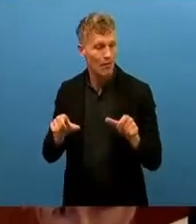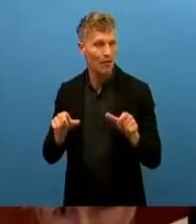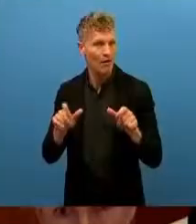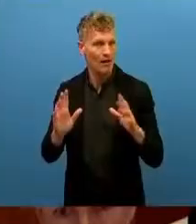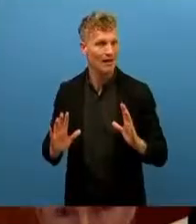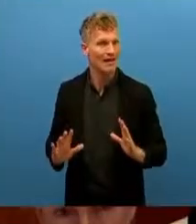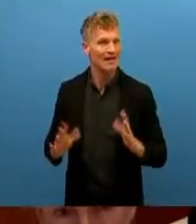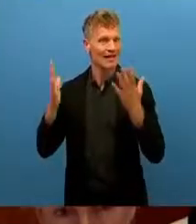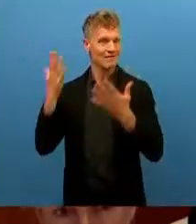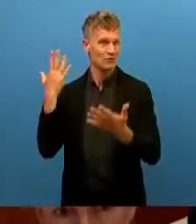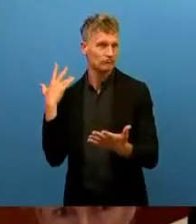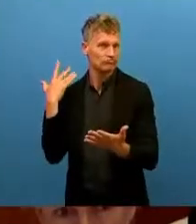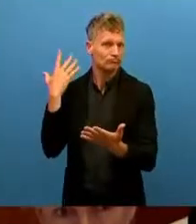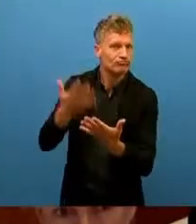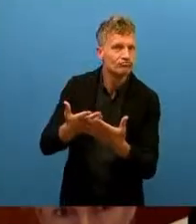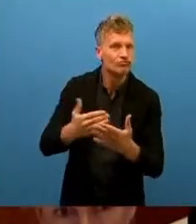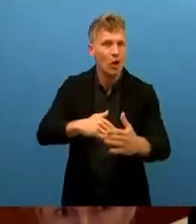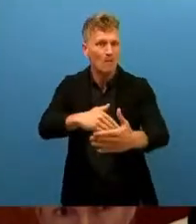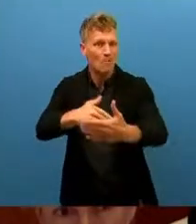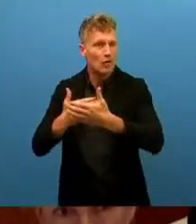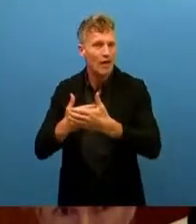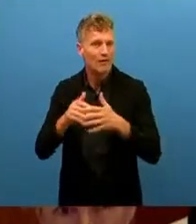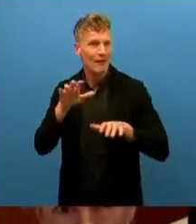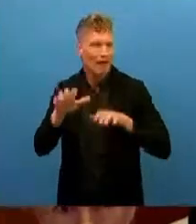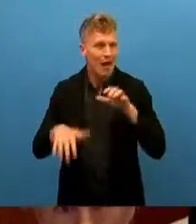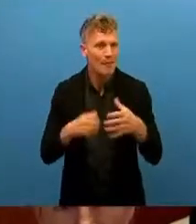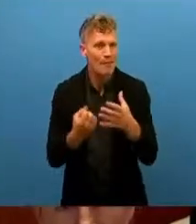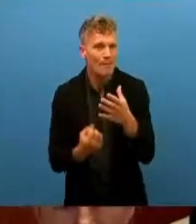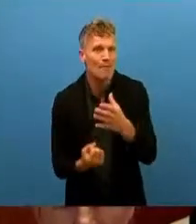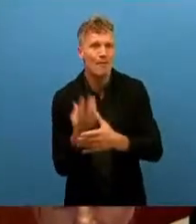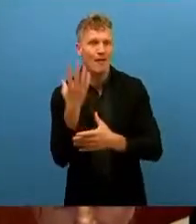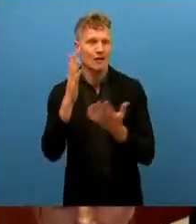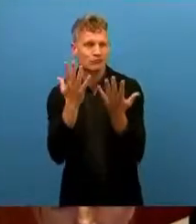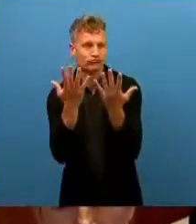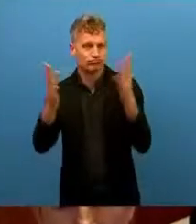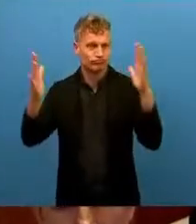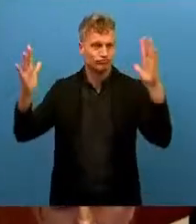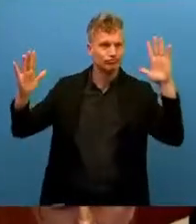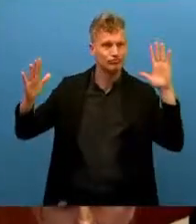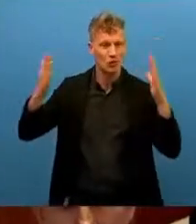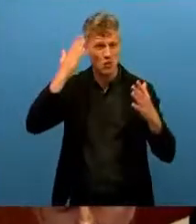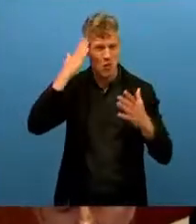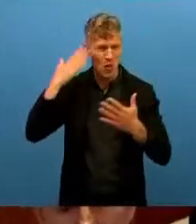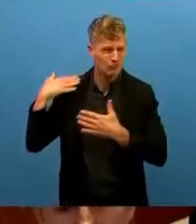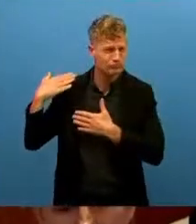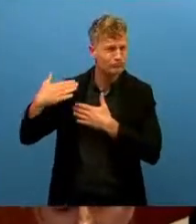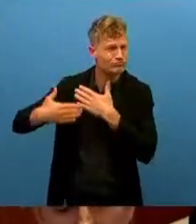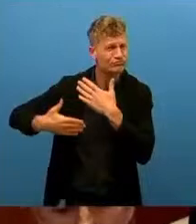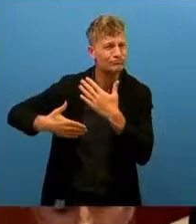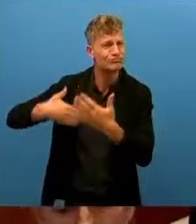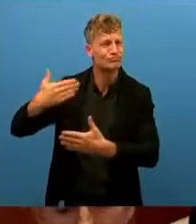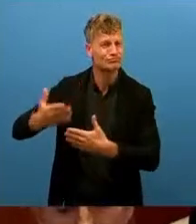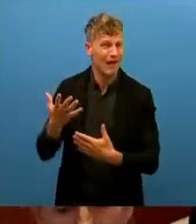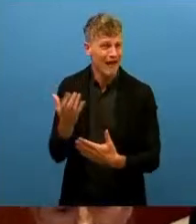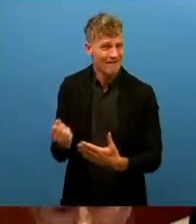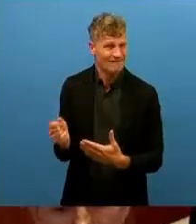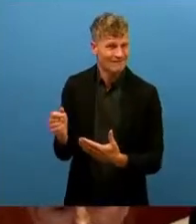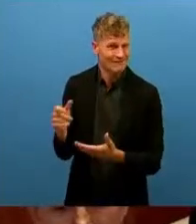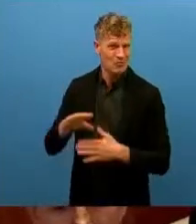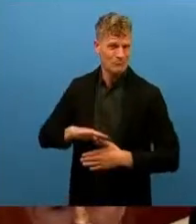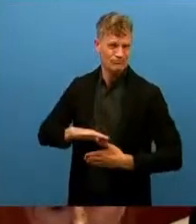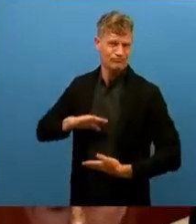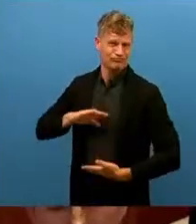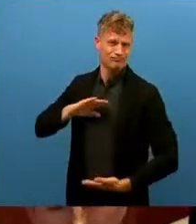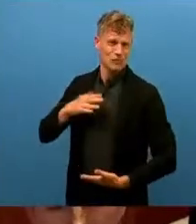who protect biodiversity, and who carry centuries of knowledge and governance traditions. Let us ensure that the